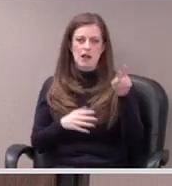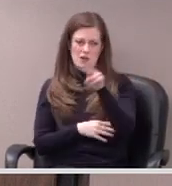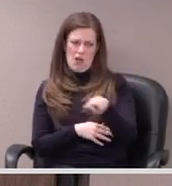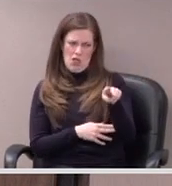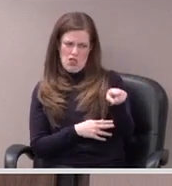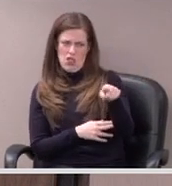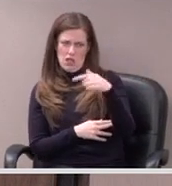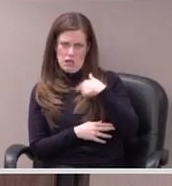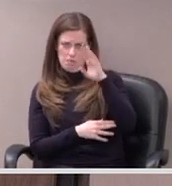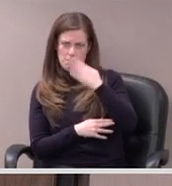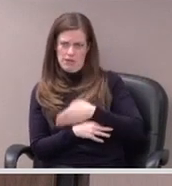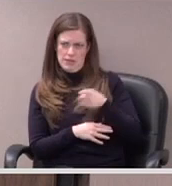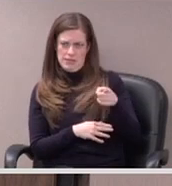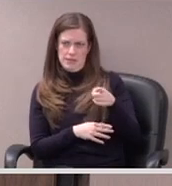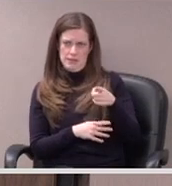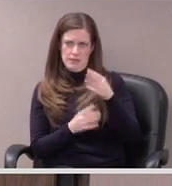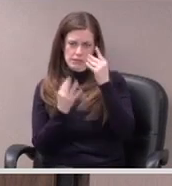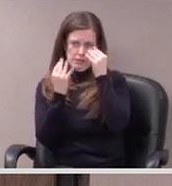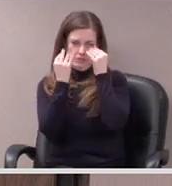him.